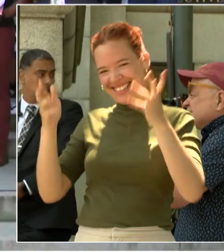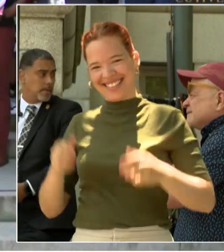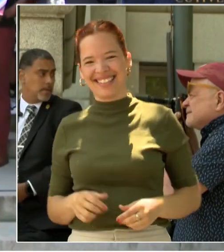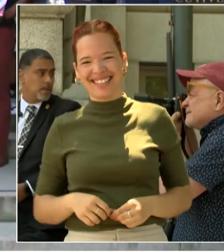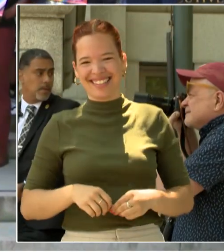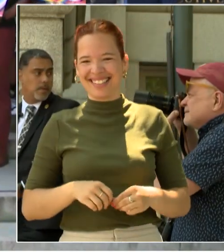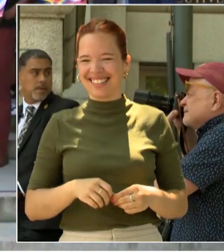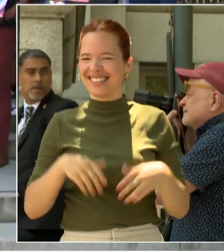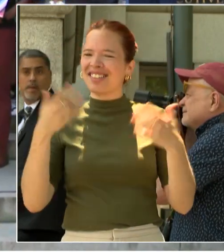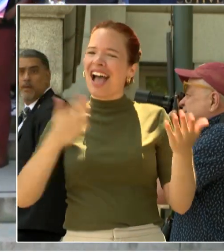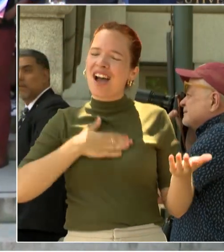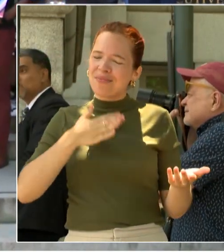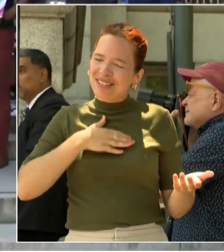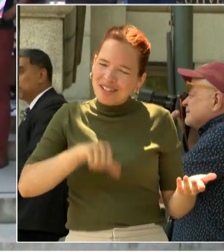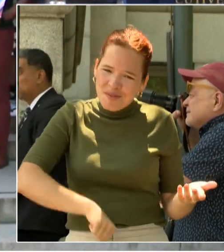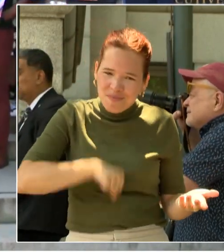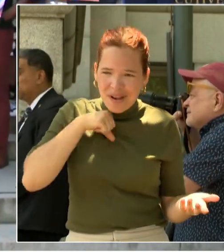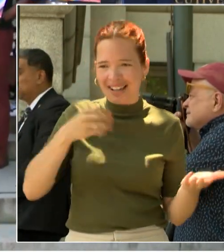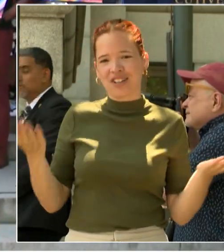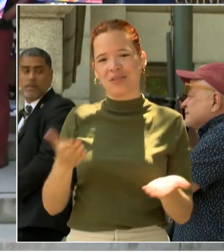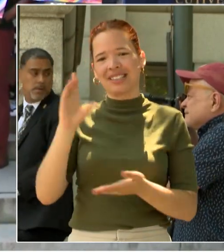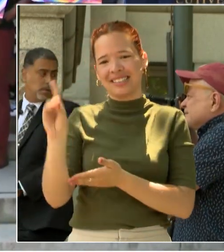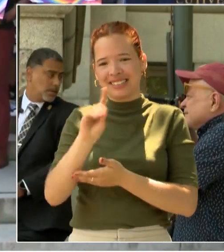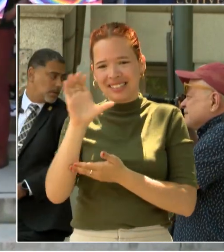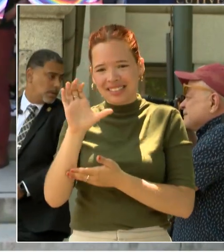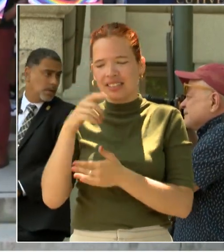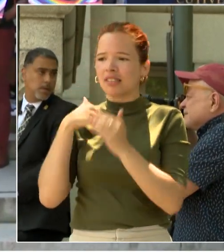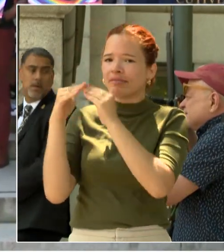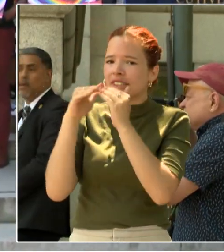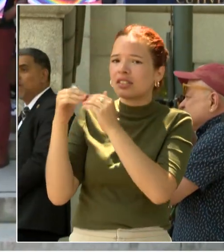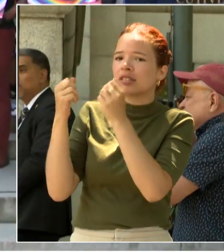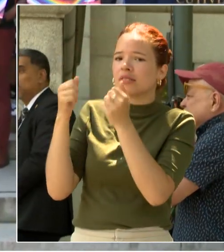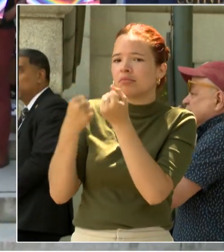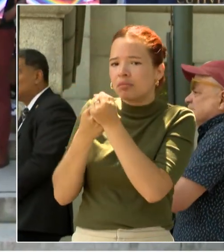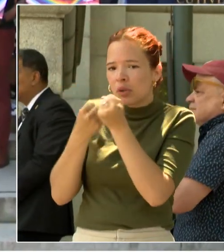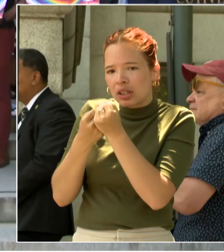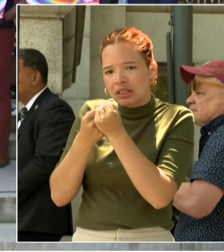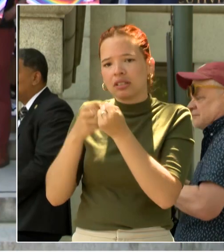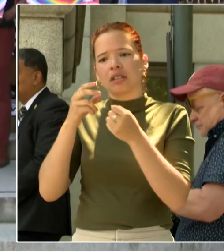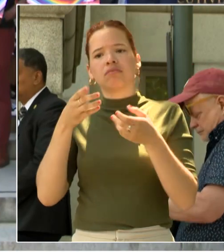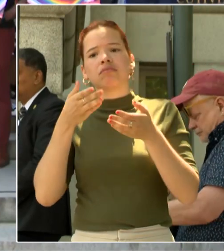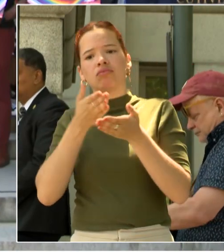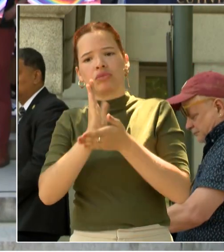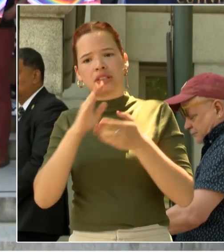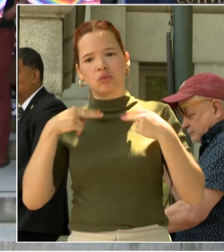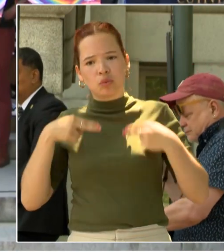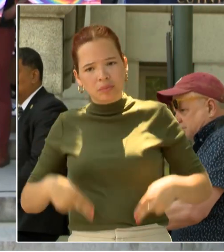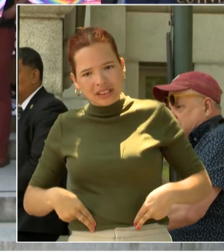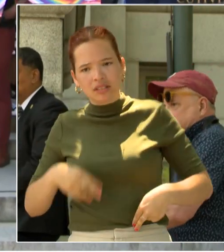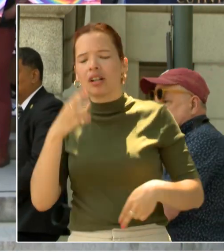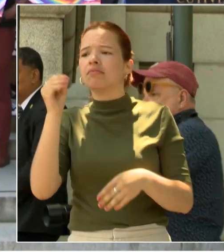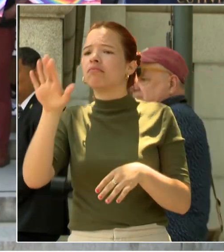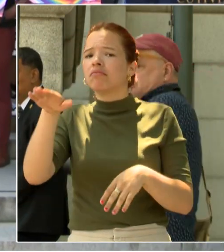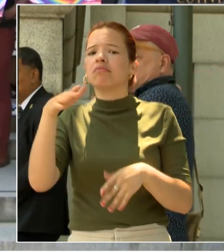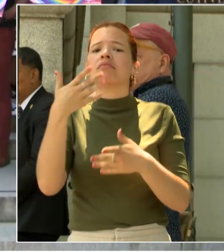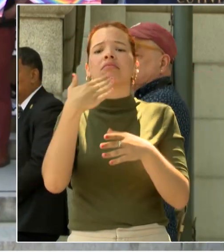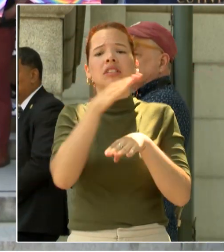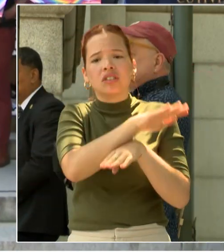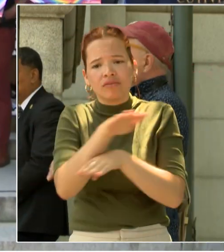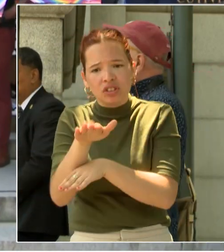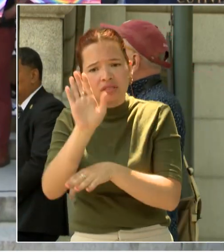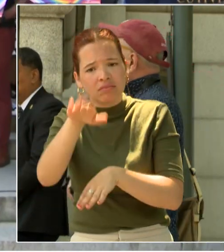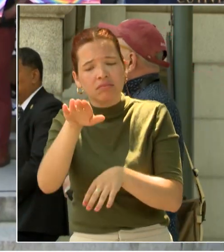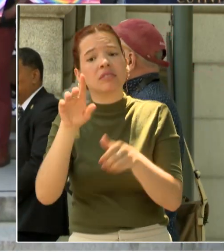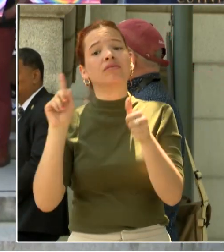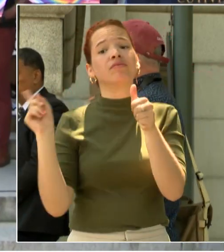Happy Pride, D.C. My fellow advocates for justice and human rights, good afternoon and happy first day